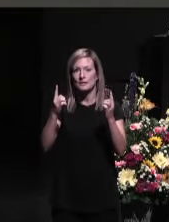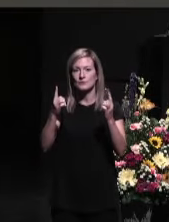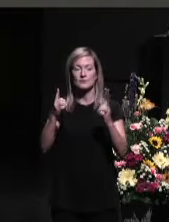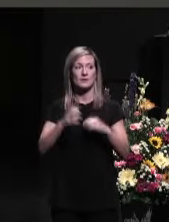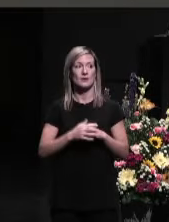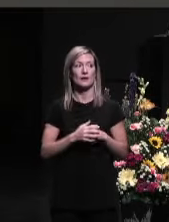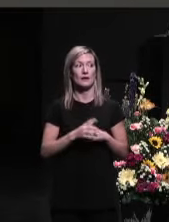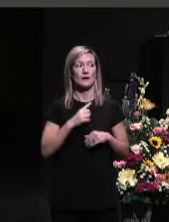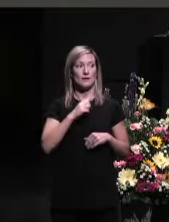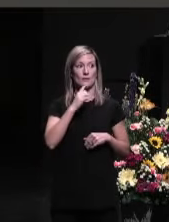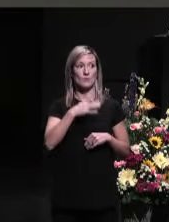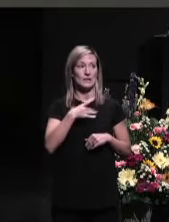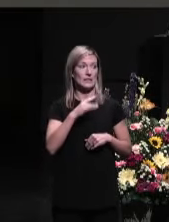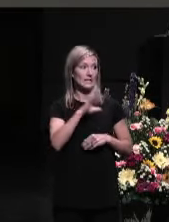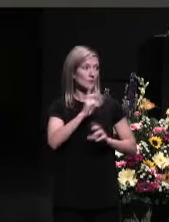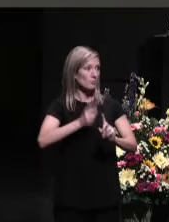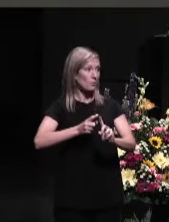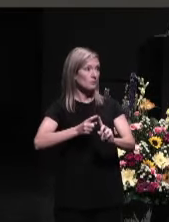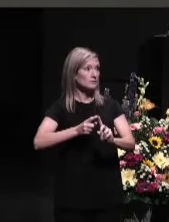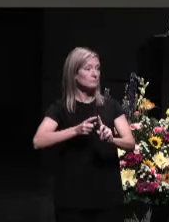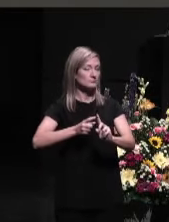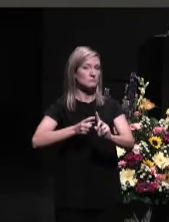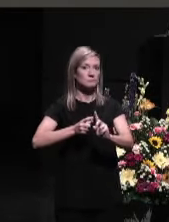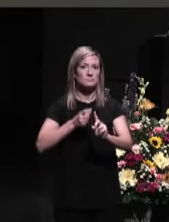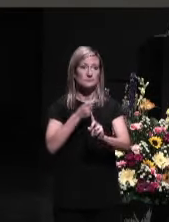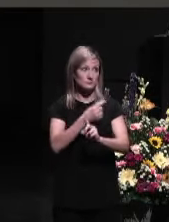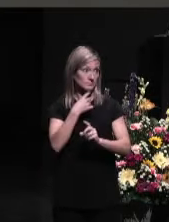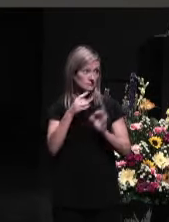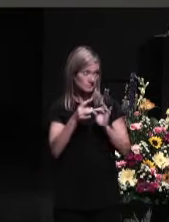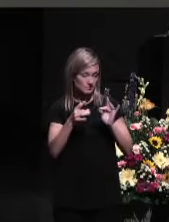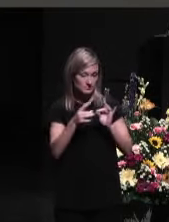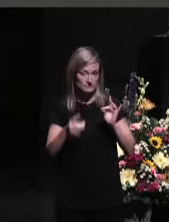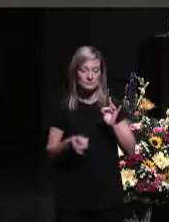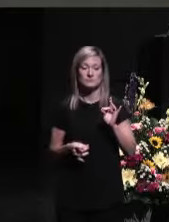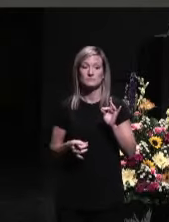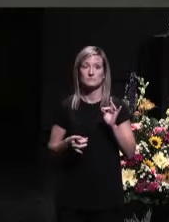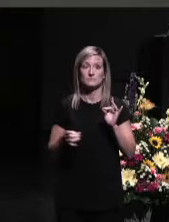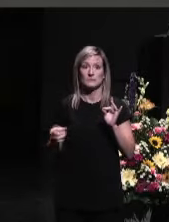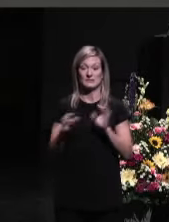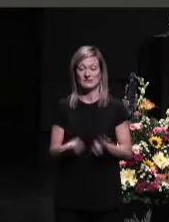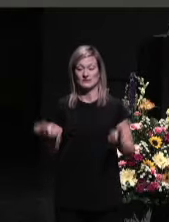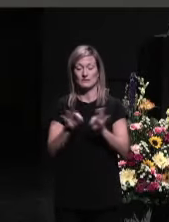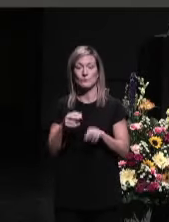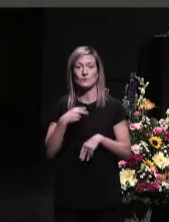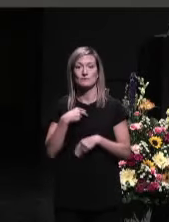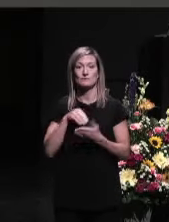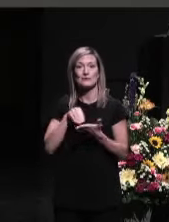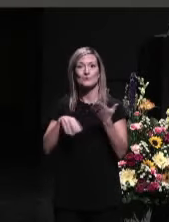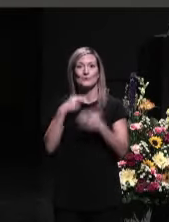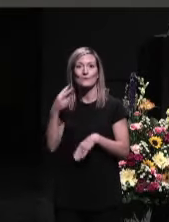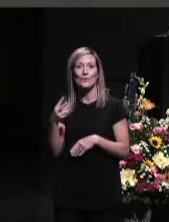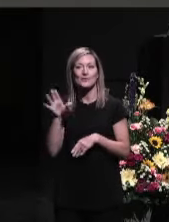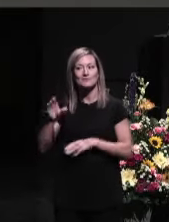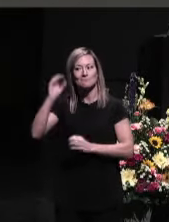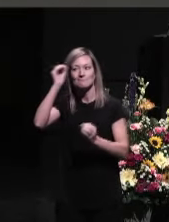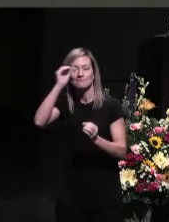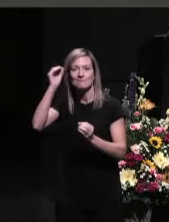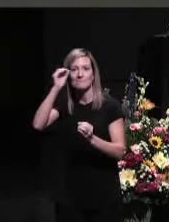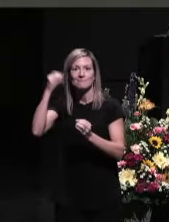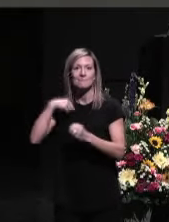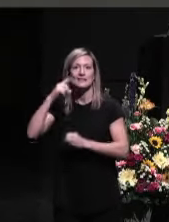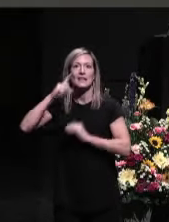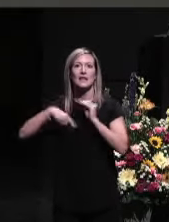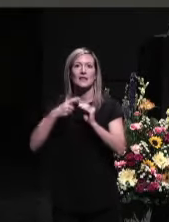you're stressing and saying, which is the student voice, and making sure that we reflect as we frame